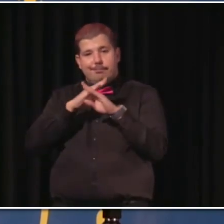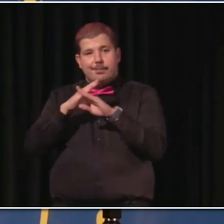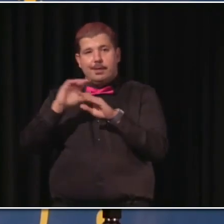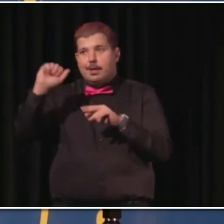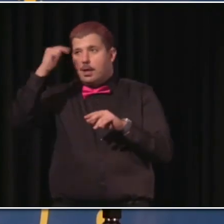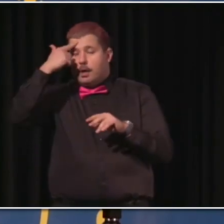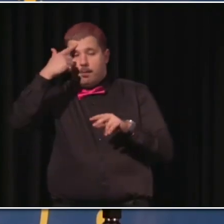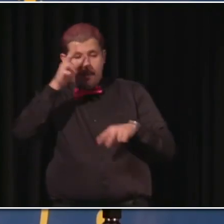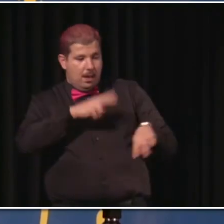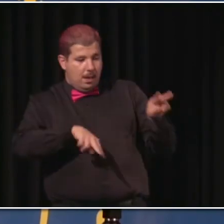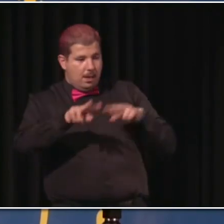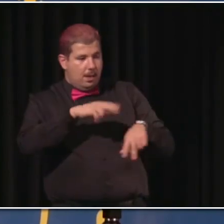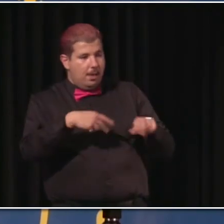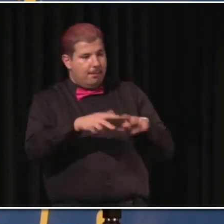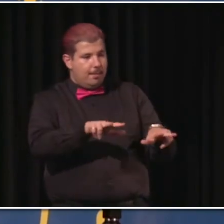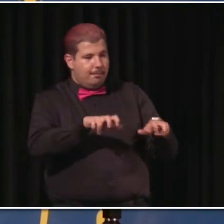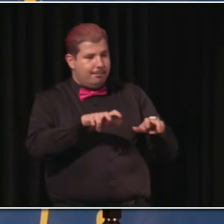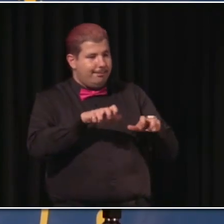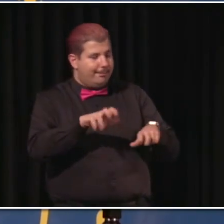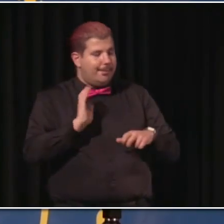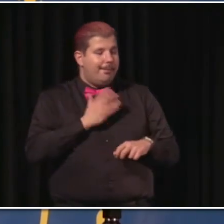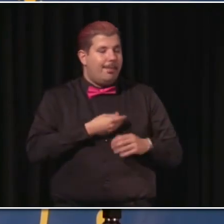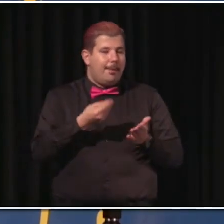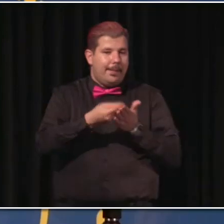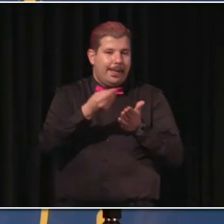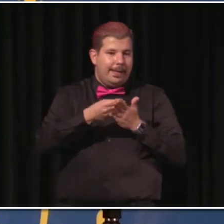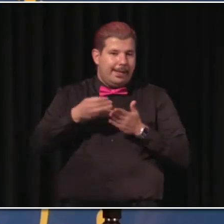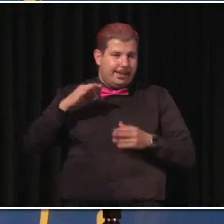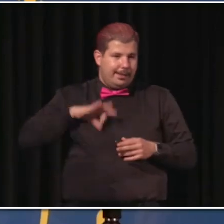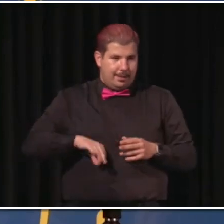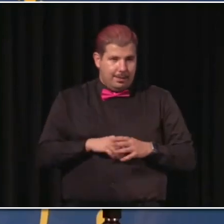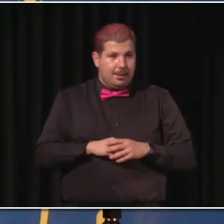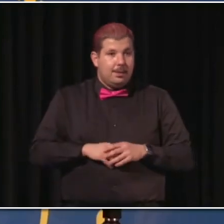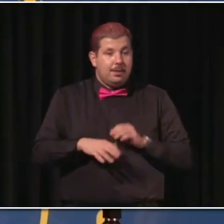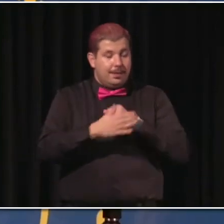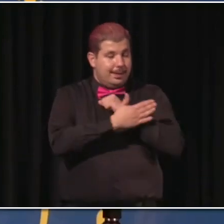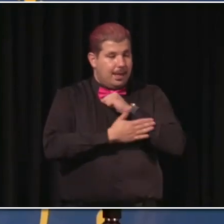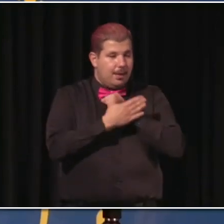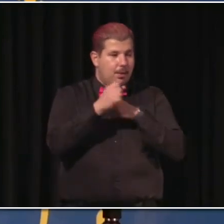assets. County workers are the sheriff's